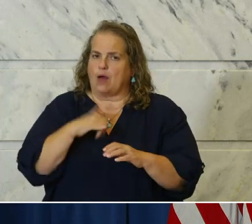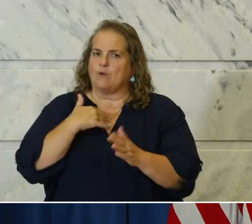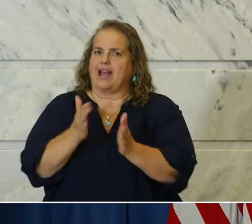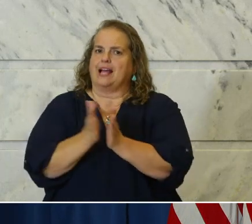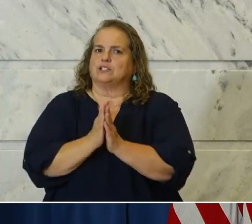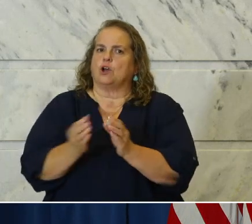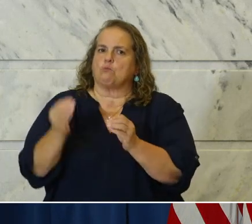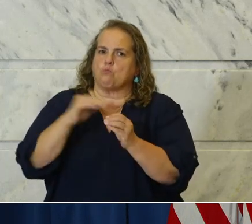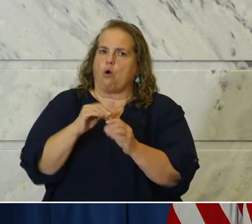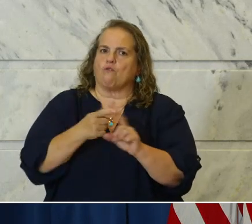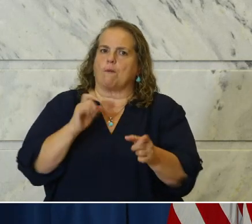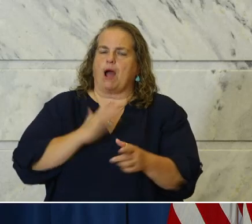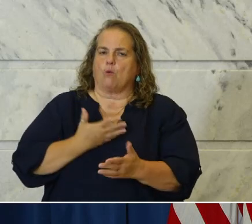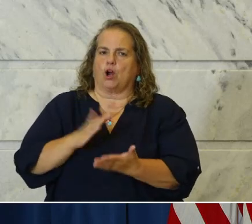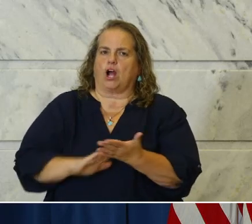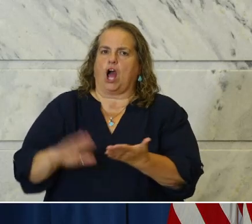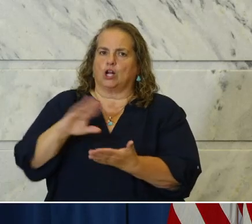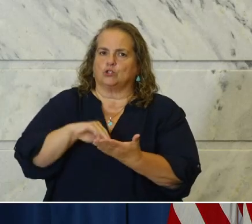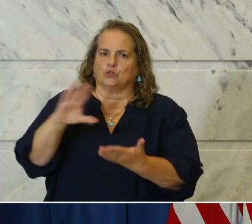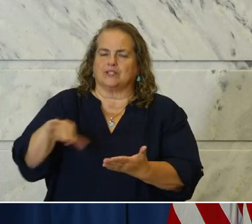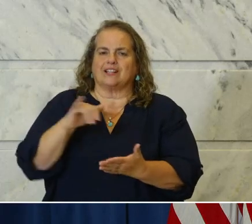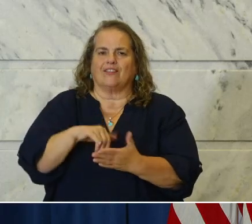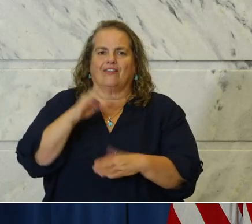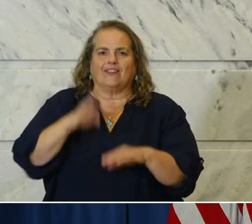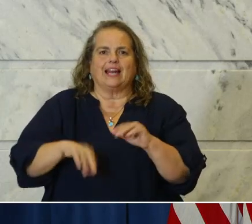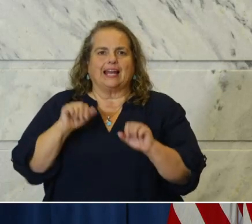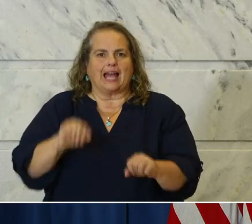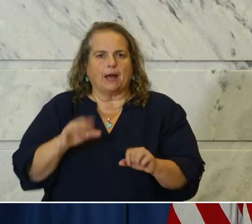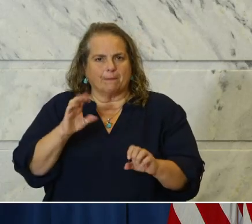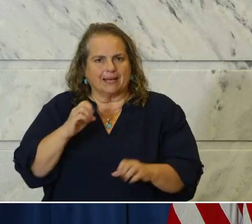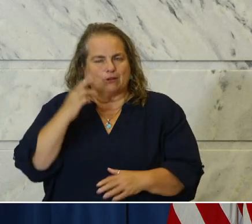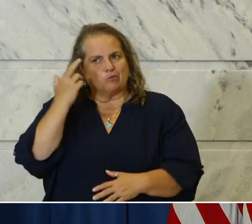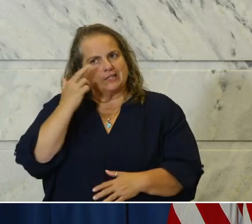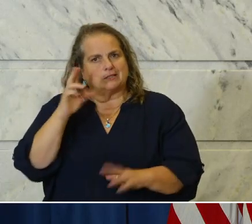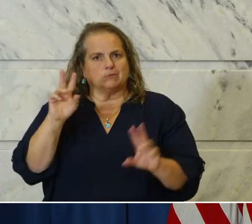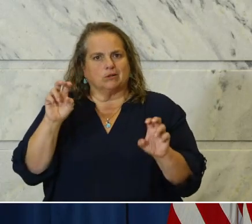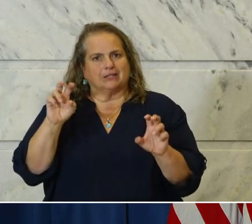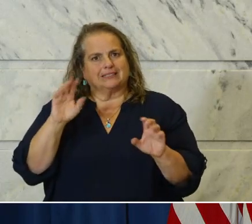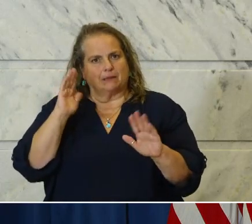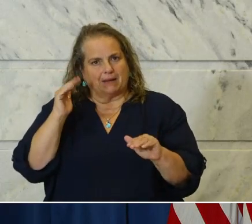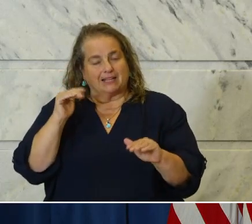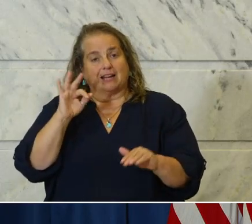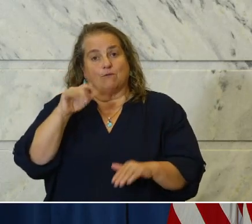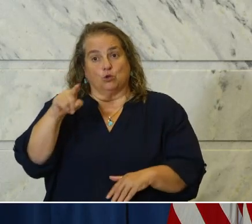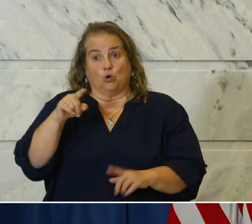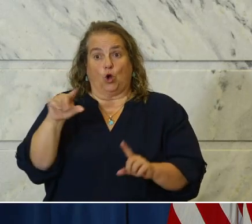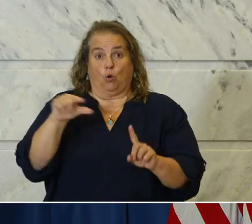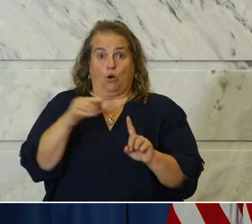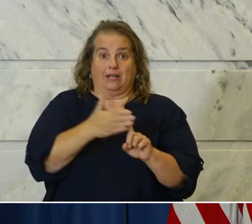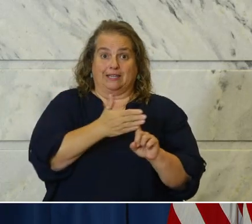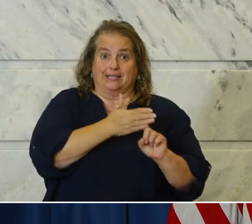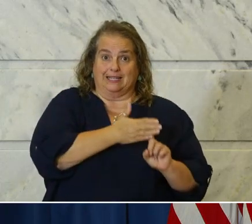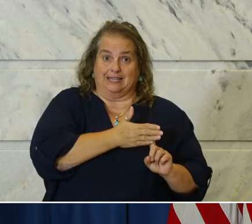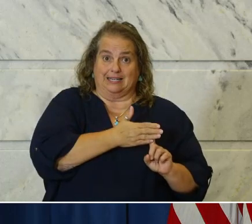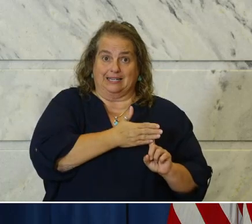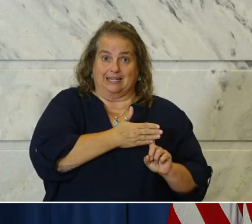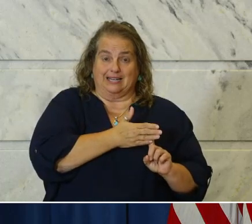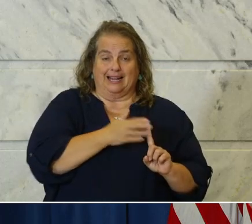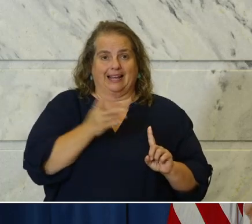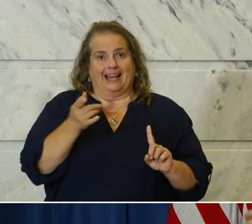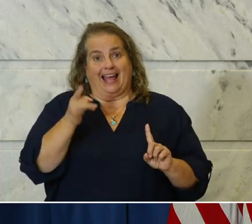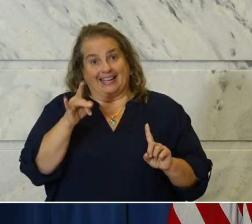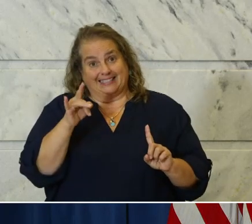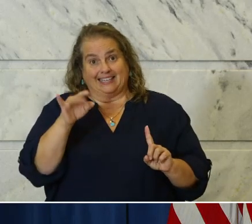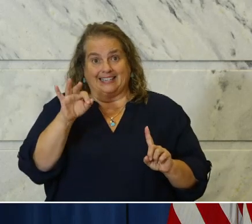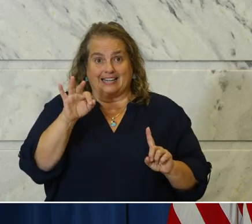students than it can be reasonably expected. If you're quarantined as a 18, 19,